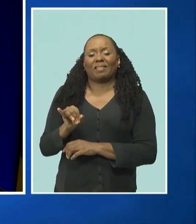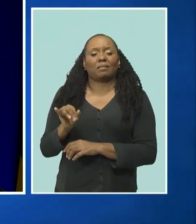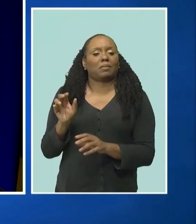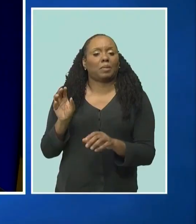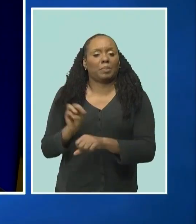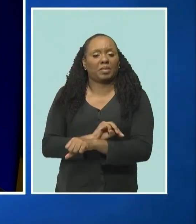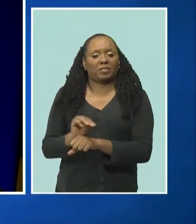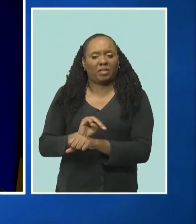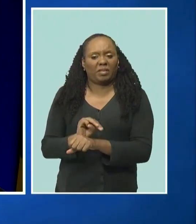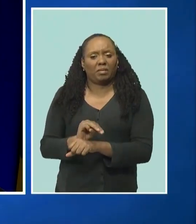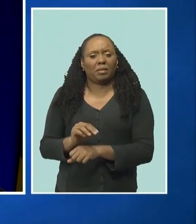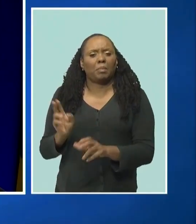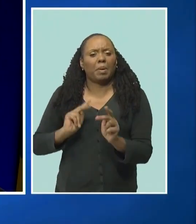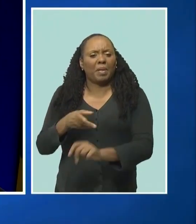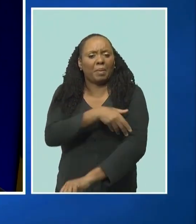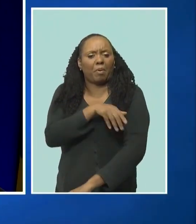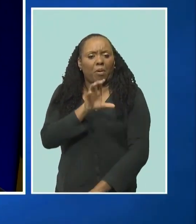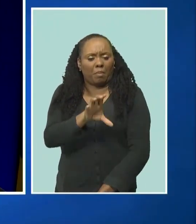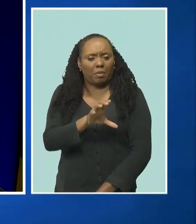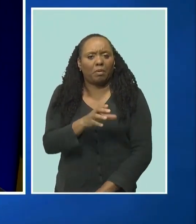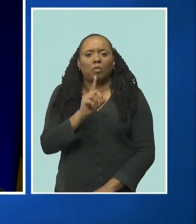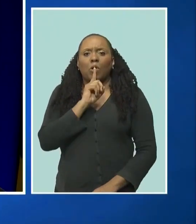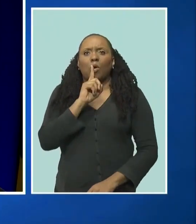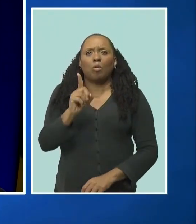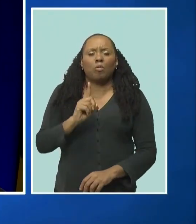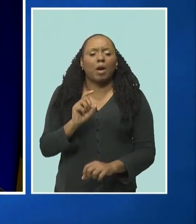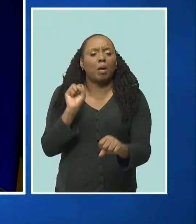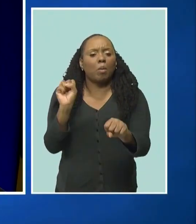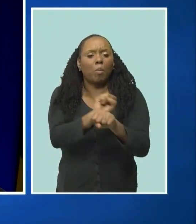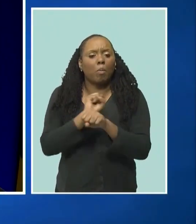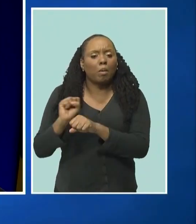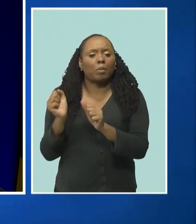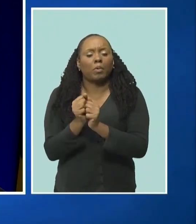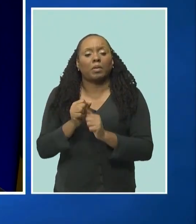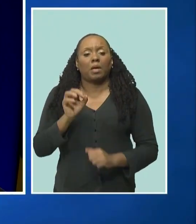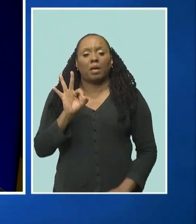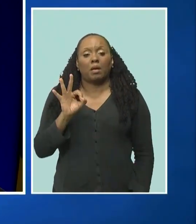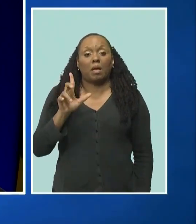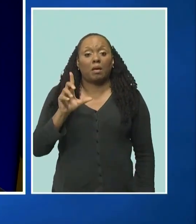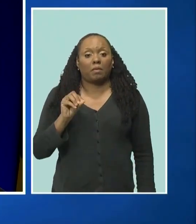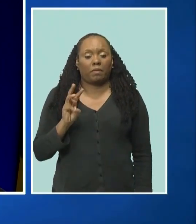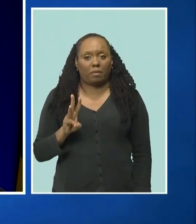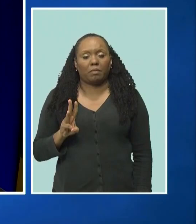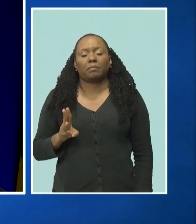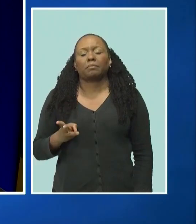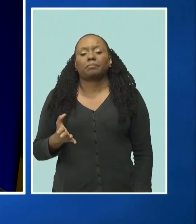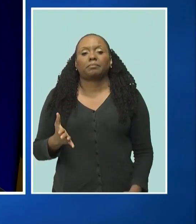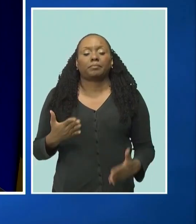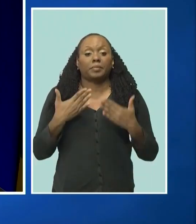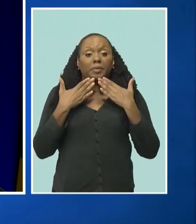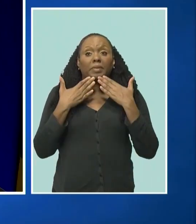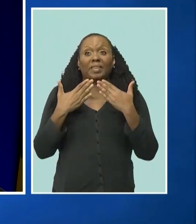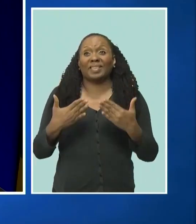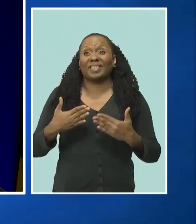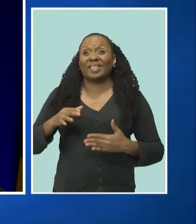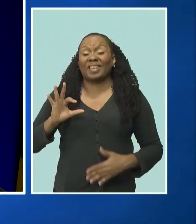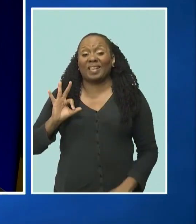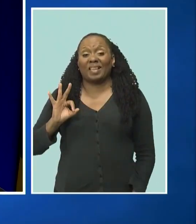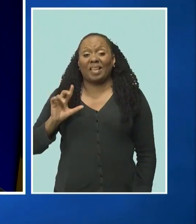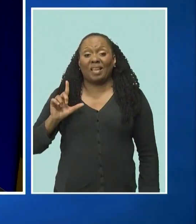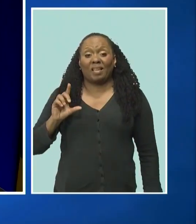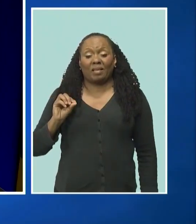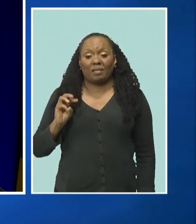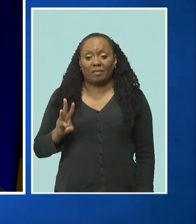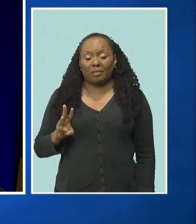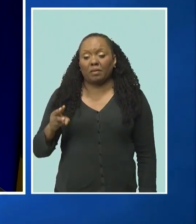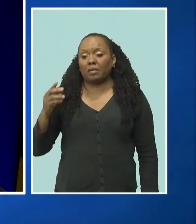stepping up to the plate with Flow and allowing this to be a reality. And I want to thank Flow for agreeing when